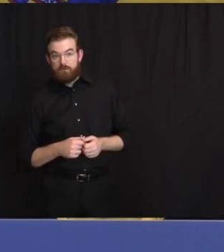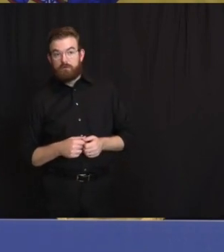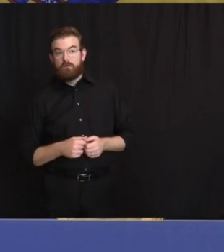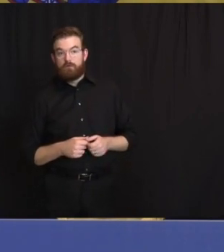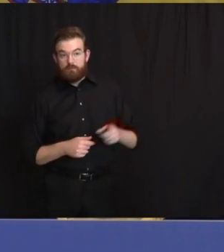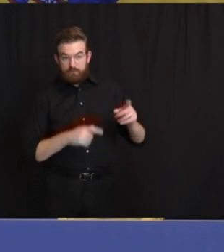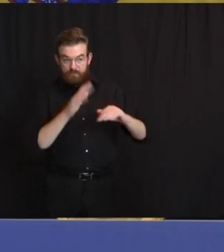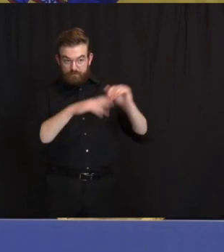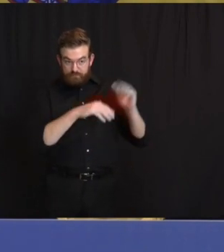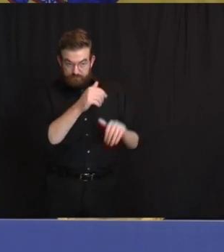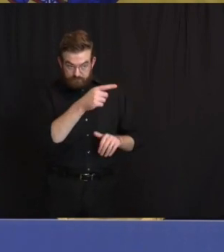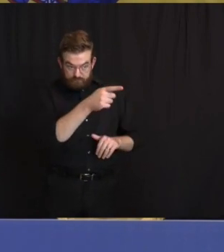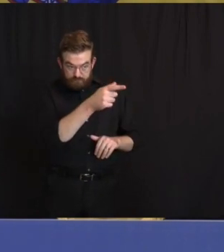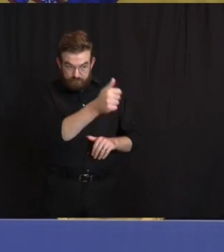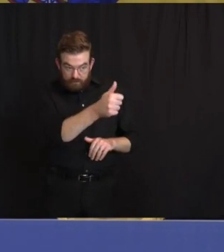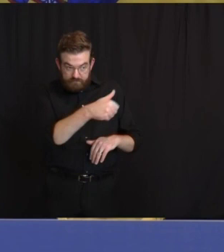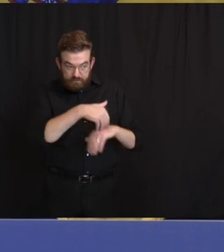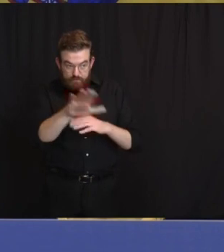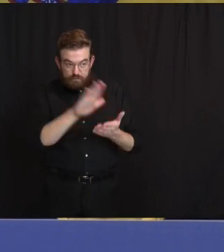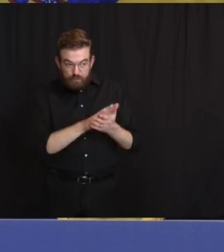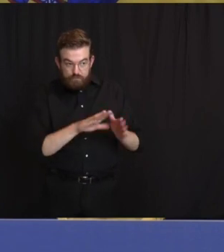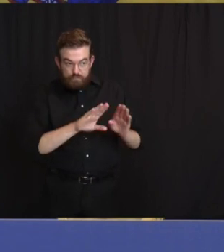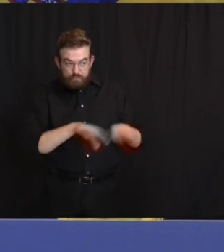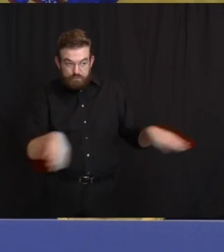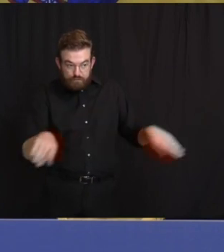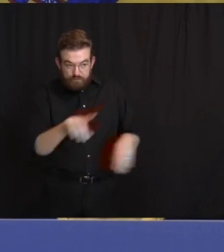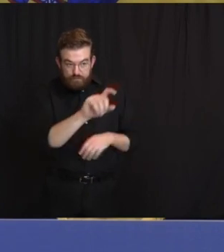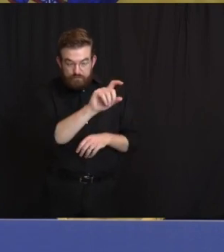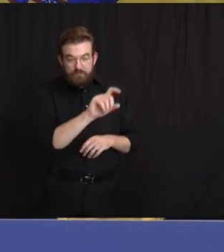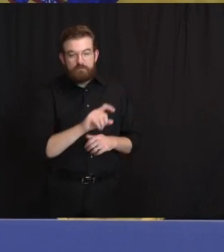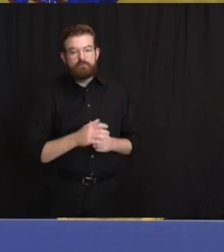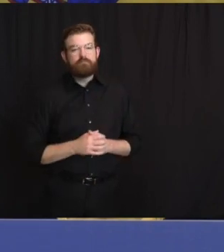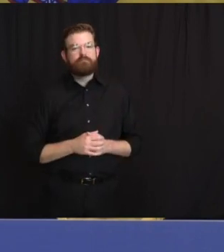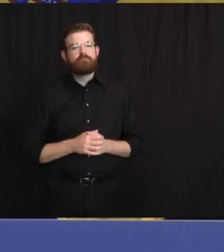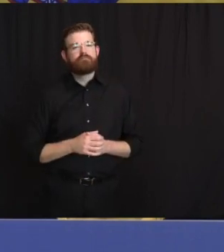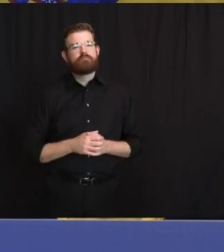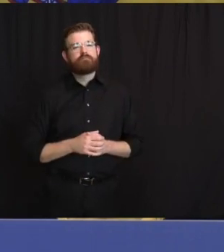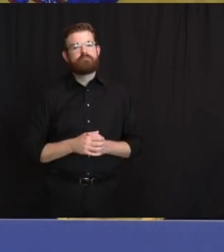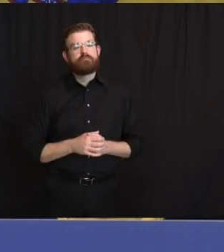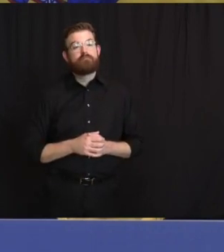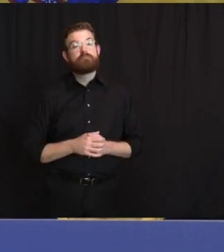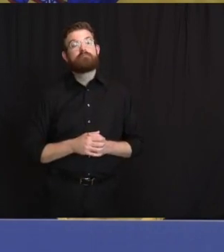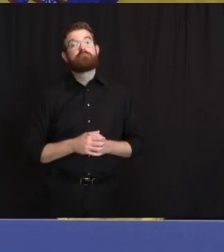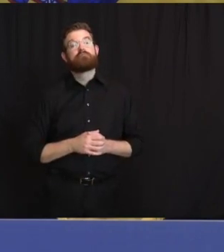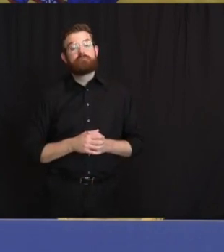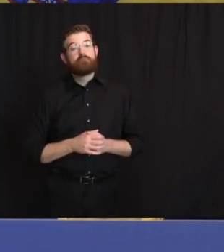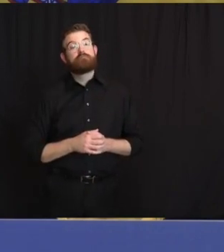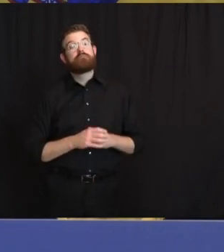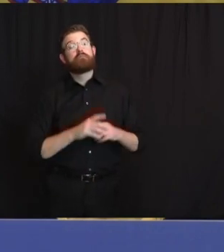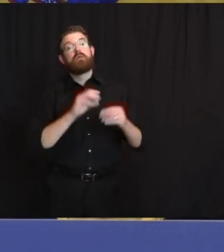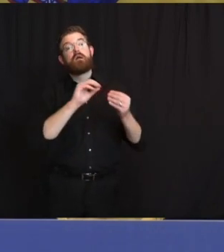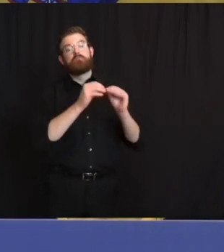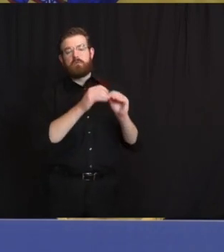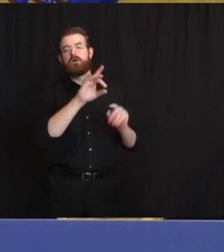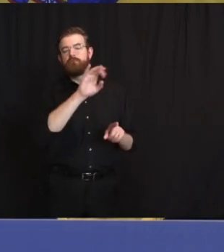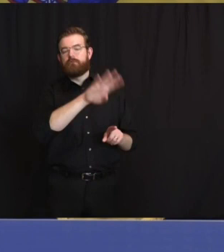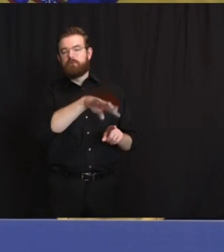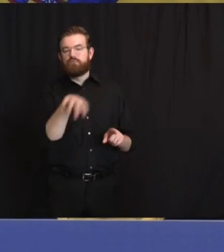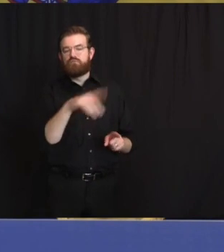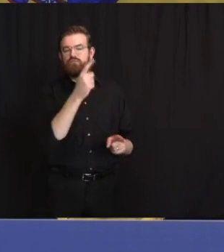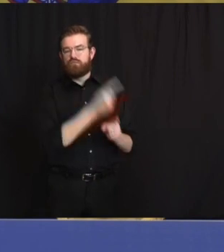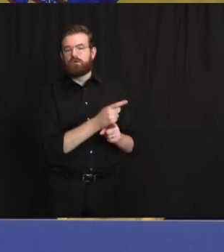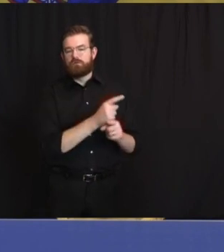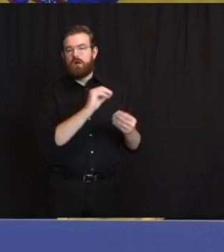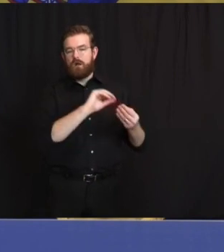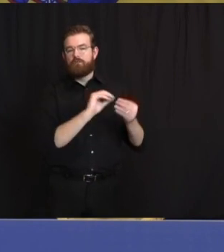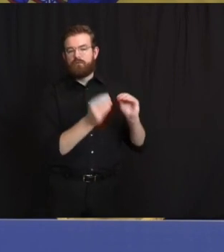going on. It's 8:44, I believe, Judy, right? It's 8:44, so that may be that may be